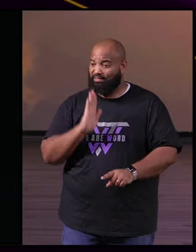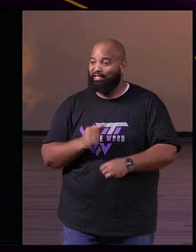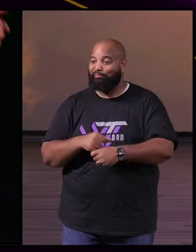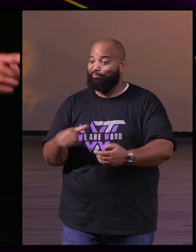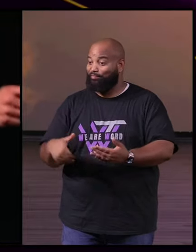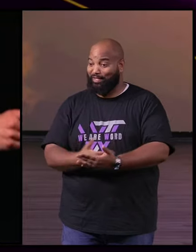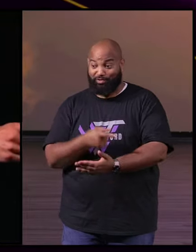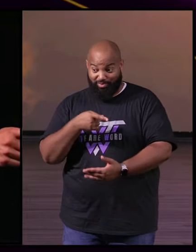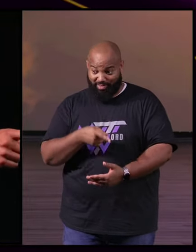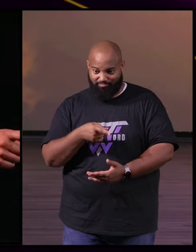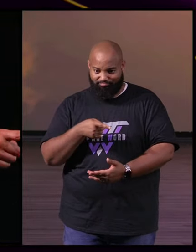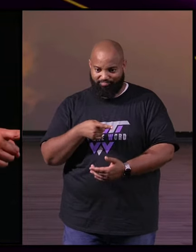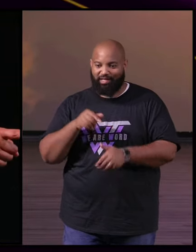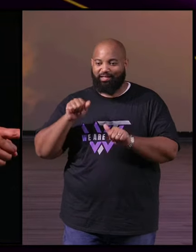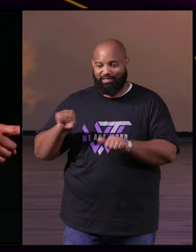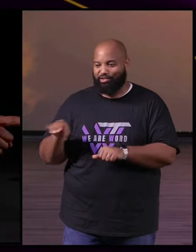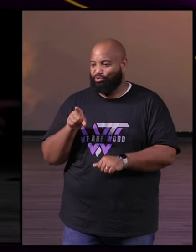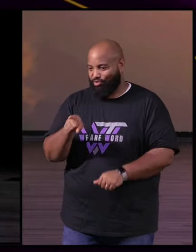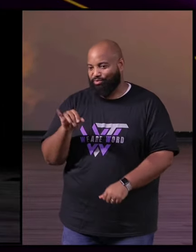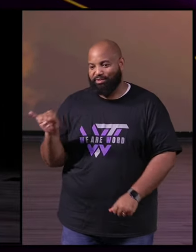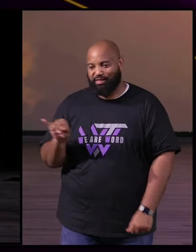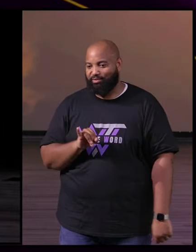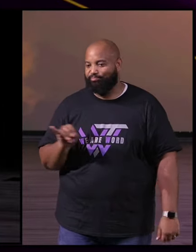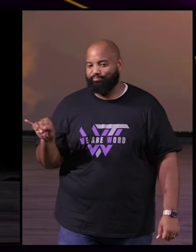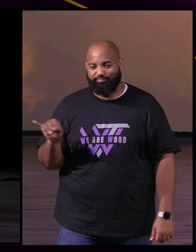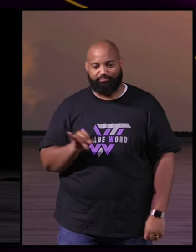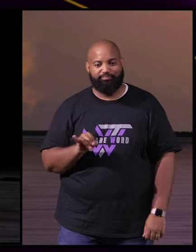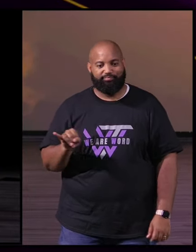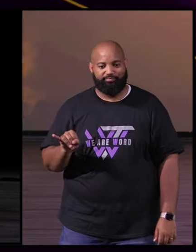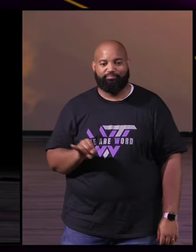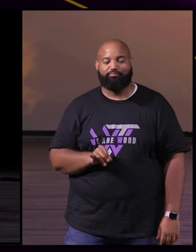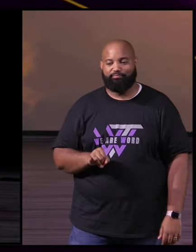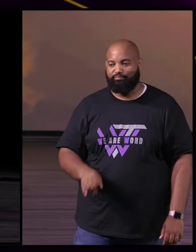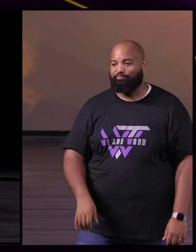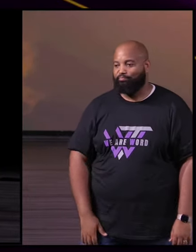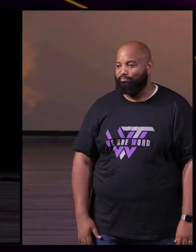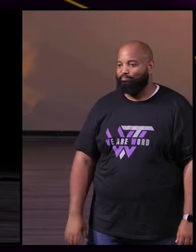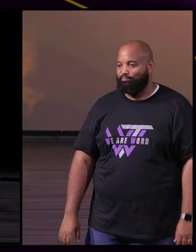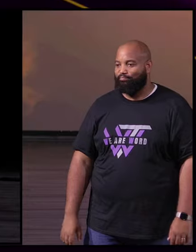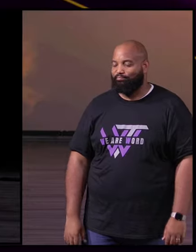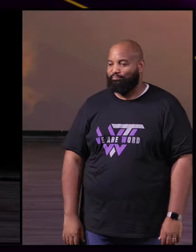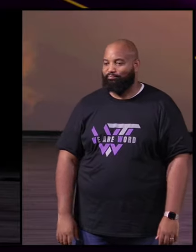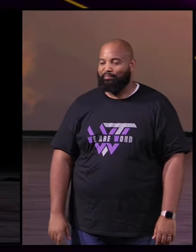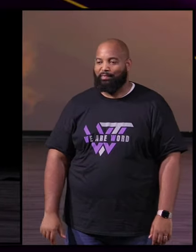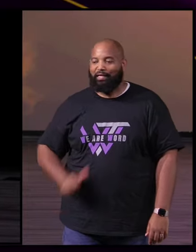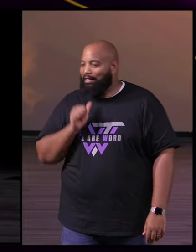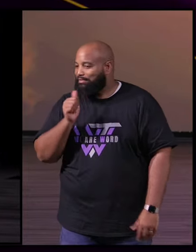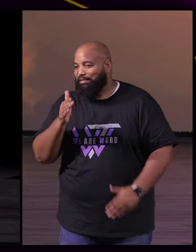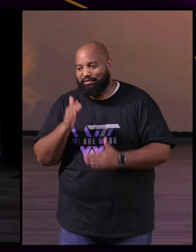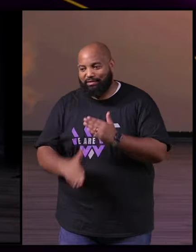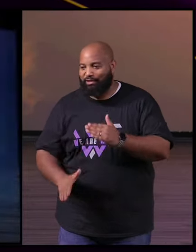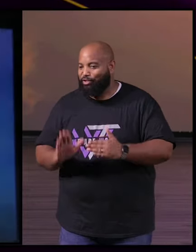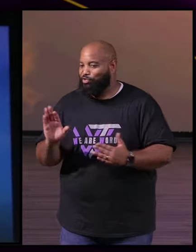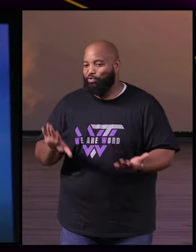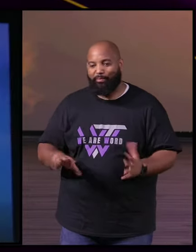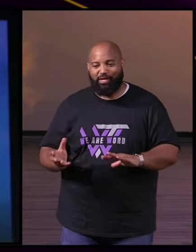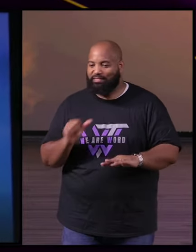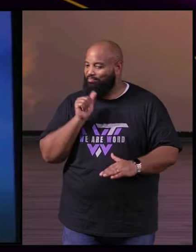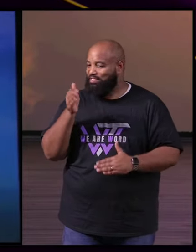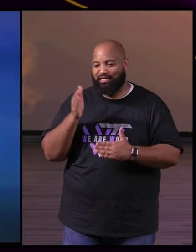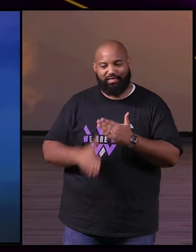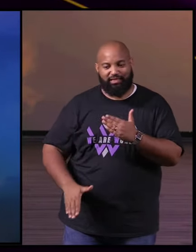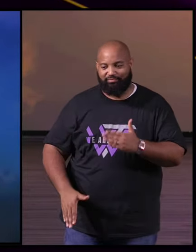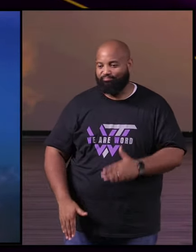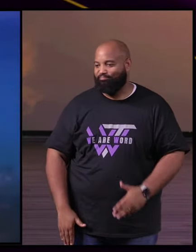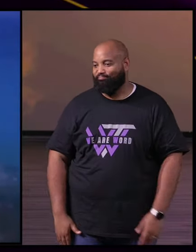can do the same for you. It does not have to be final. It does not have to be